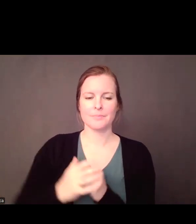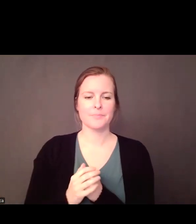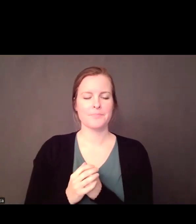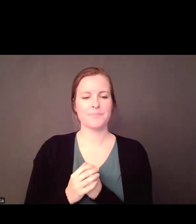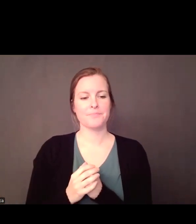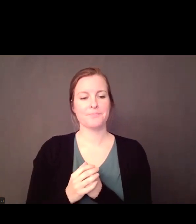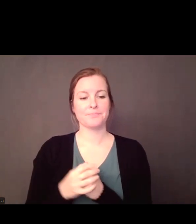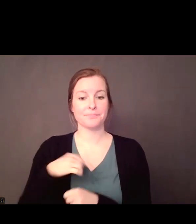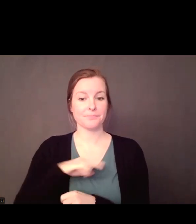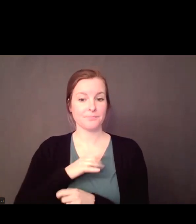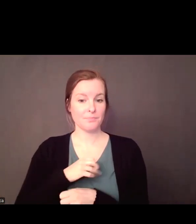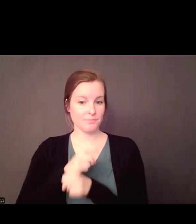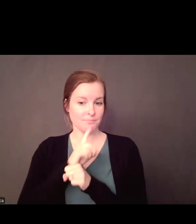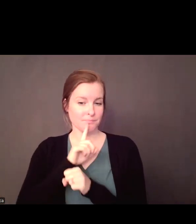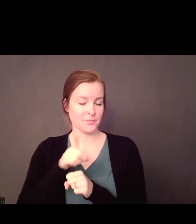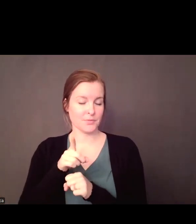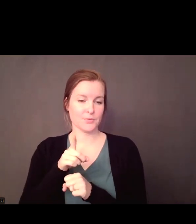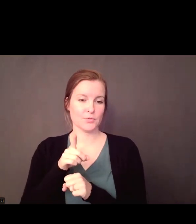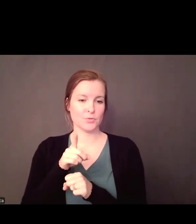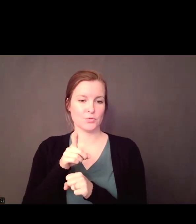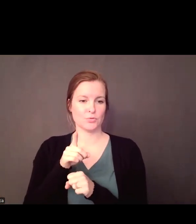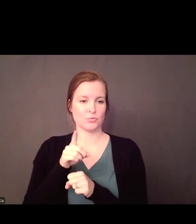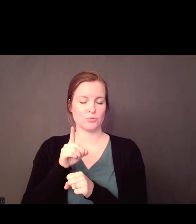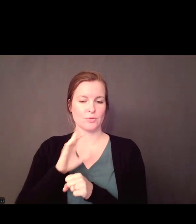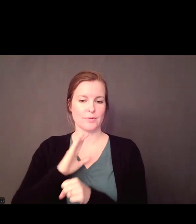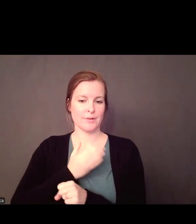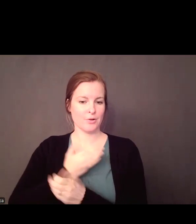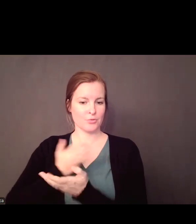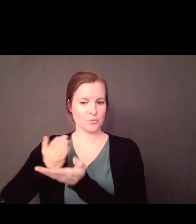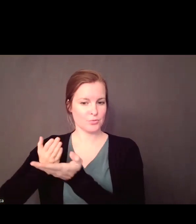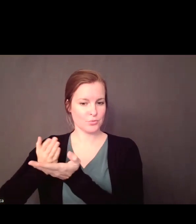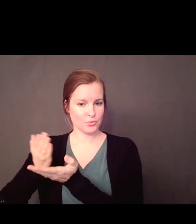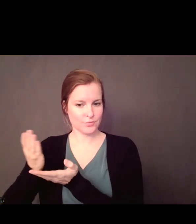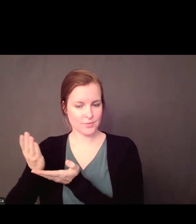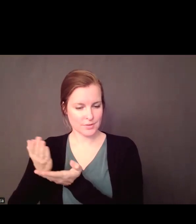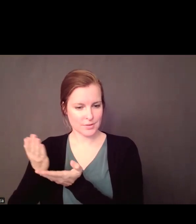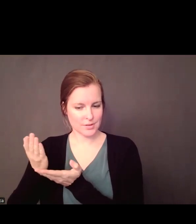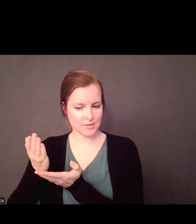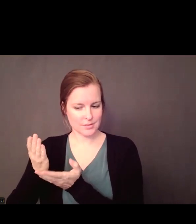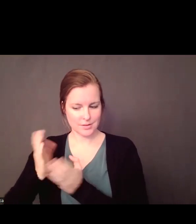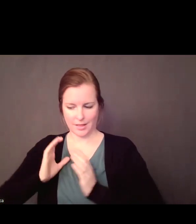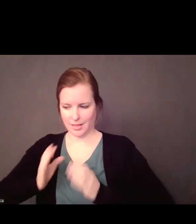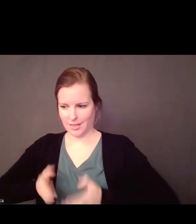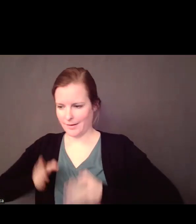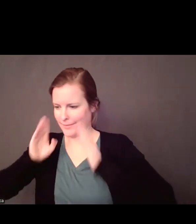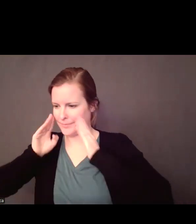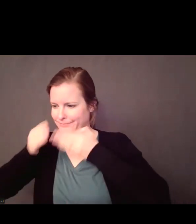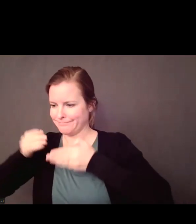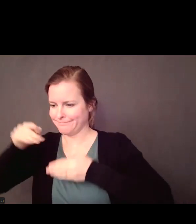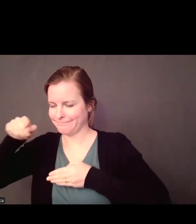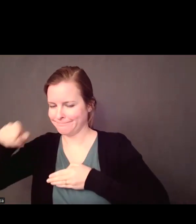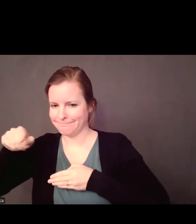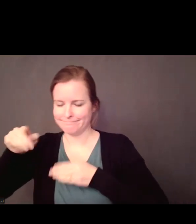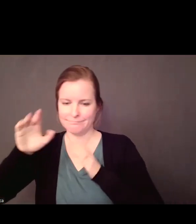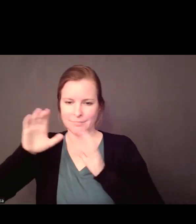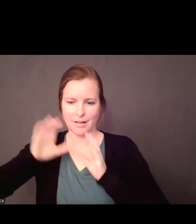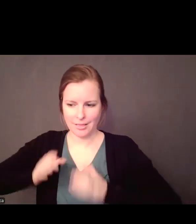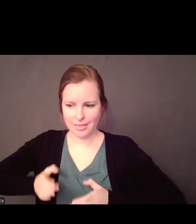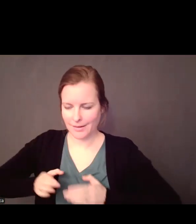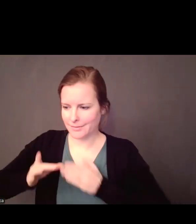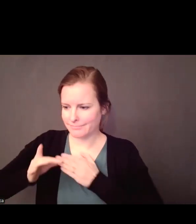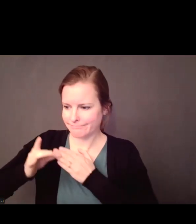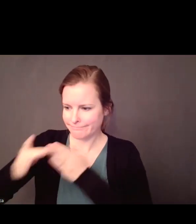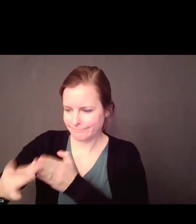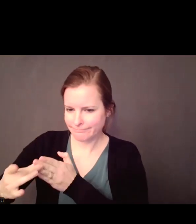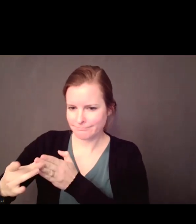ensure that our services are client centered and client directed,